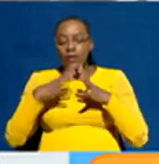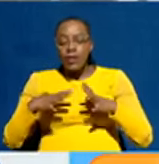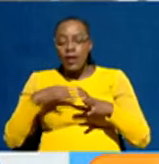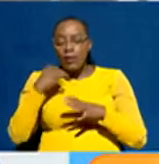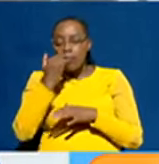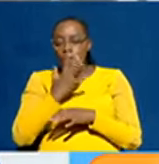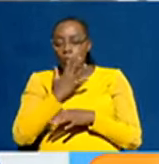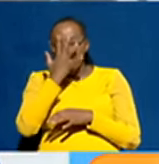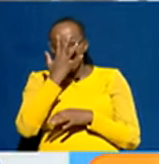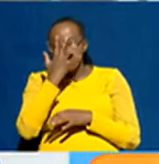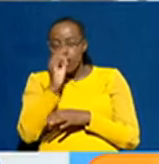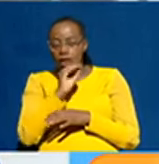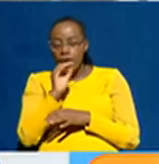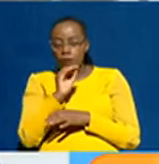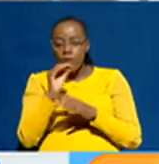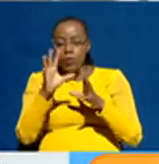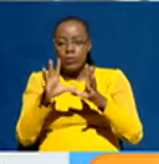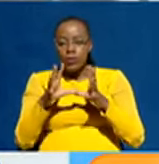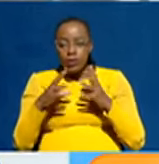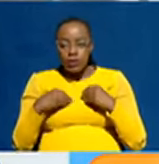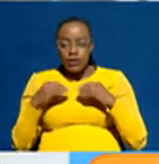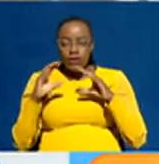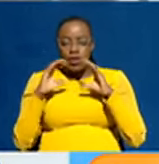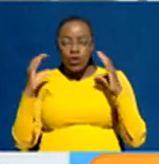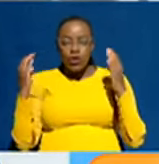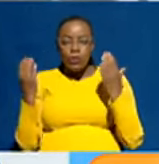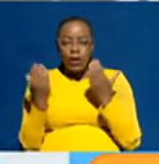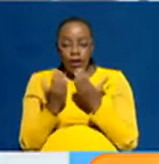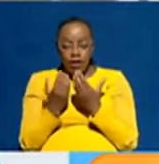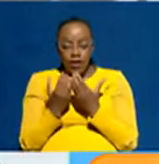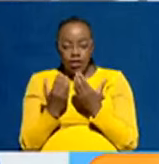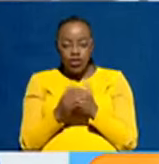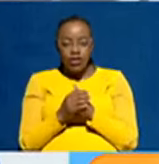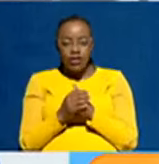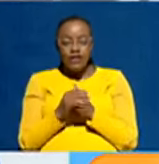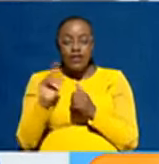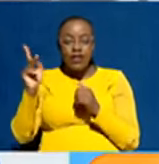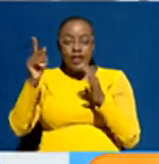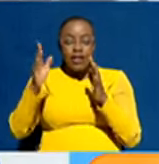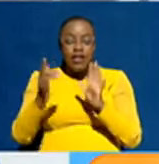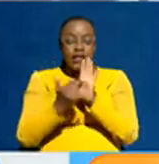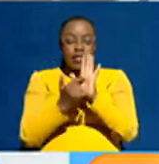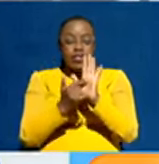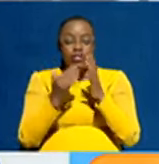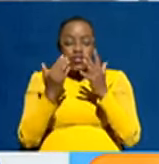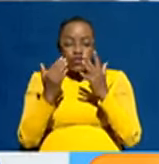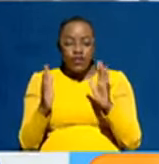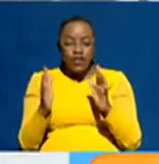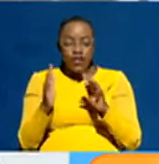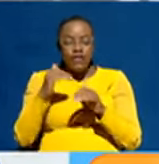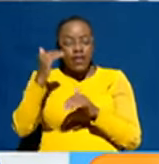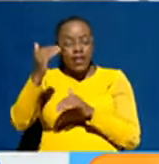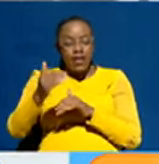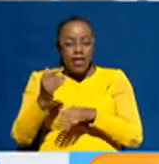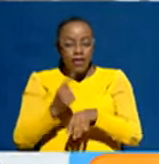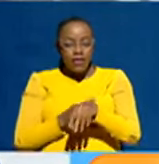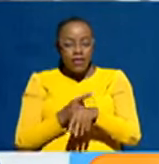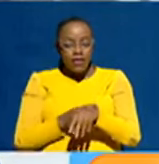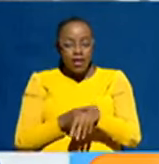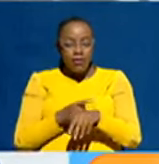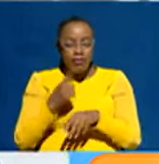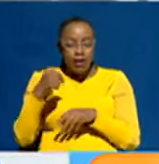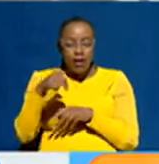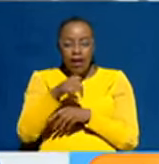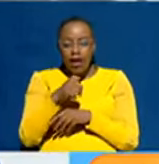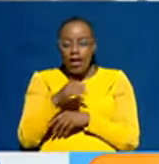shy to embrace globalization. Kenyans have shown time and again that we are